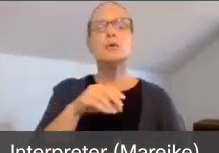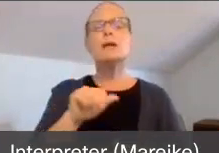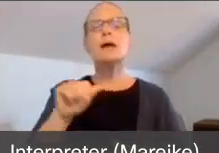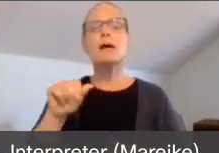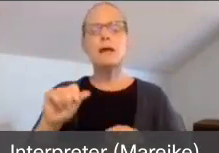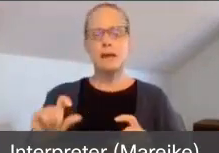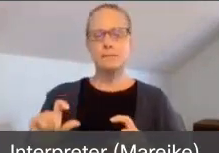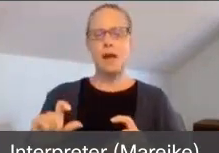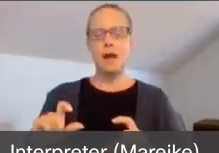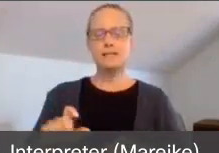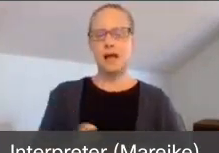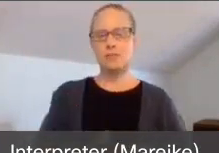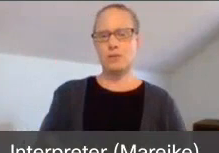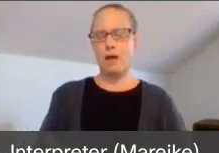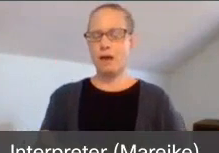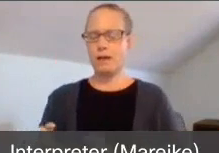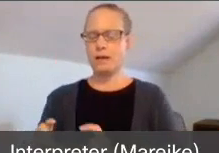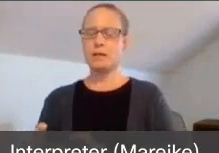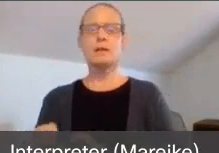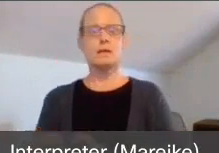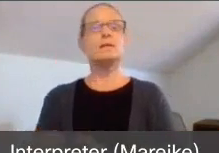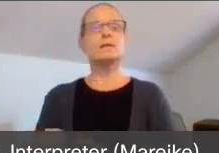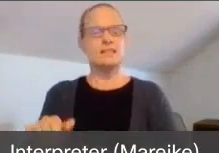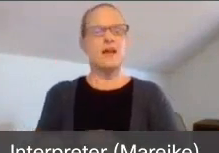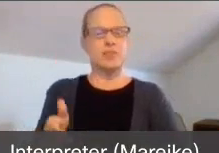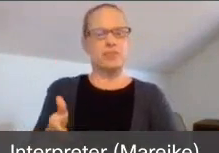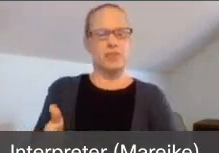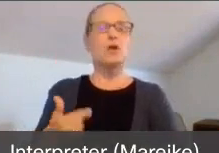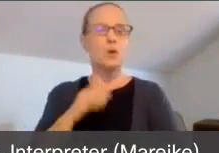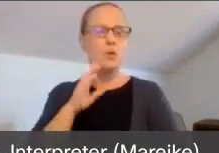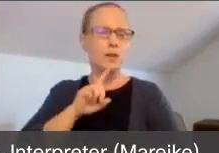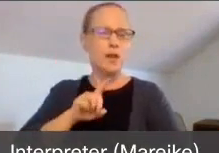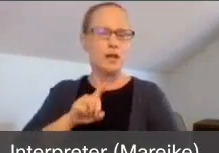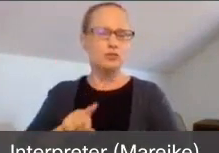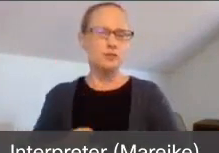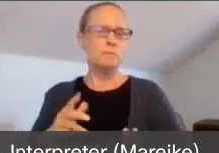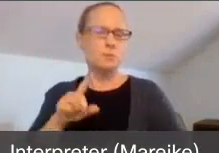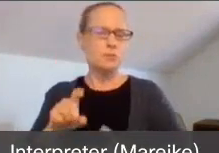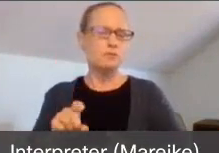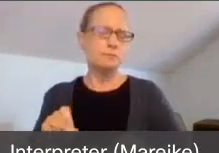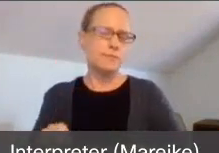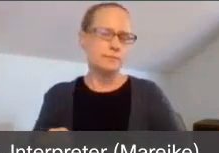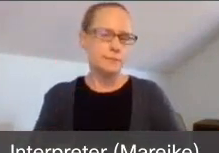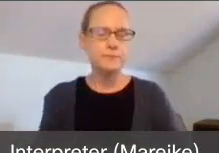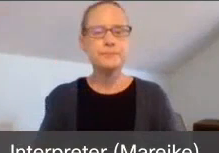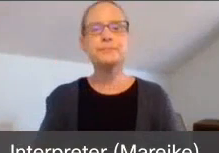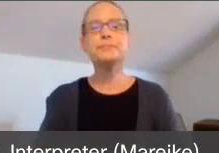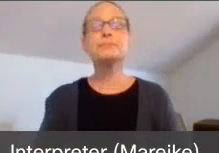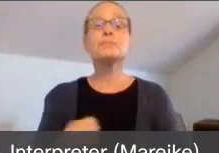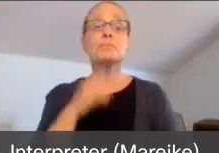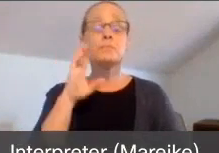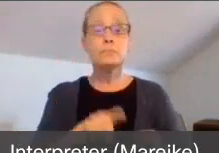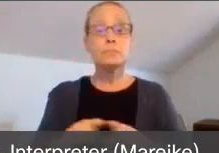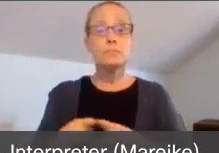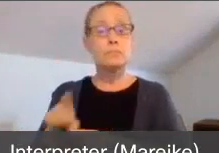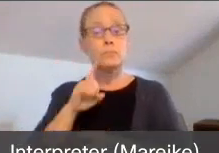screen. We will address as many of your questions to the presenter this time from this. We will also be conducting